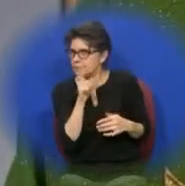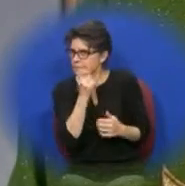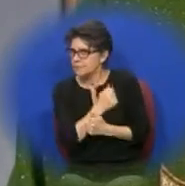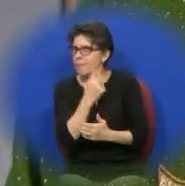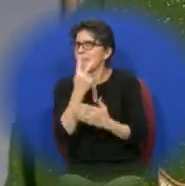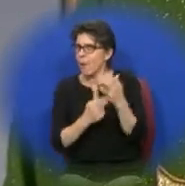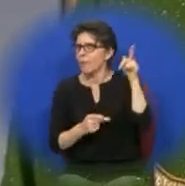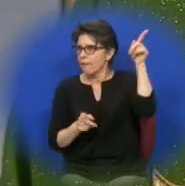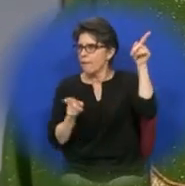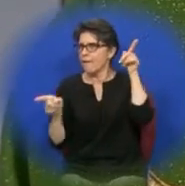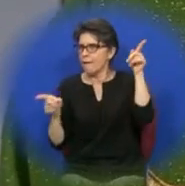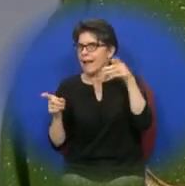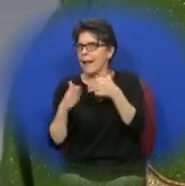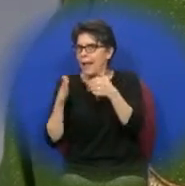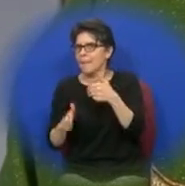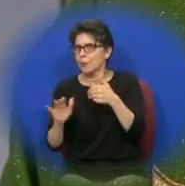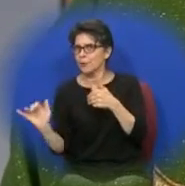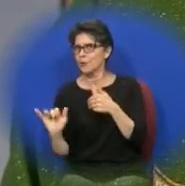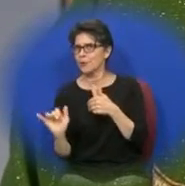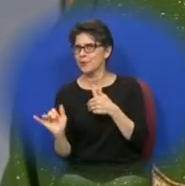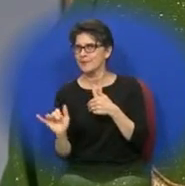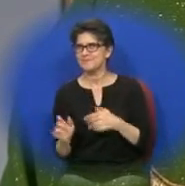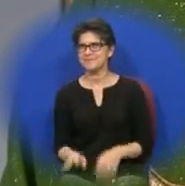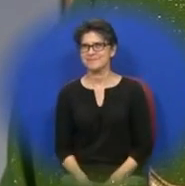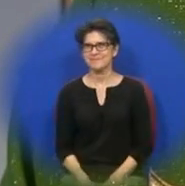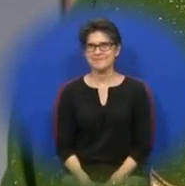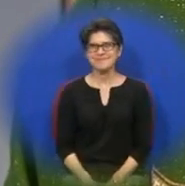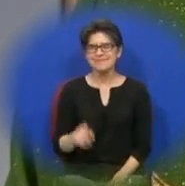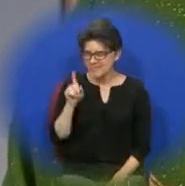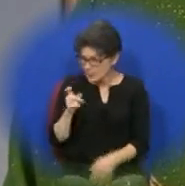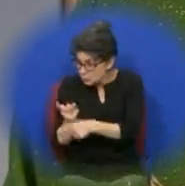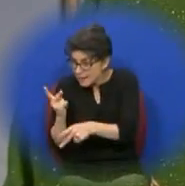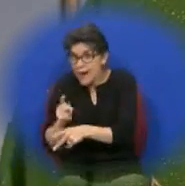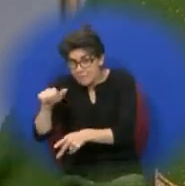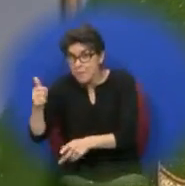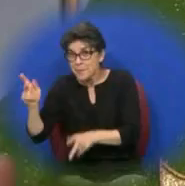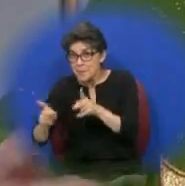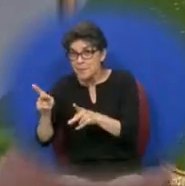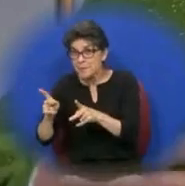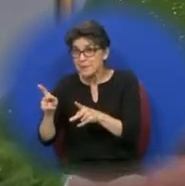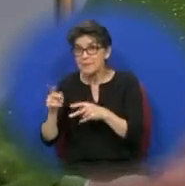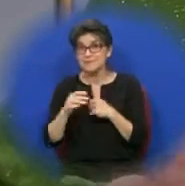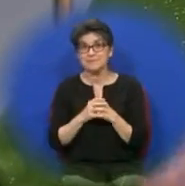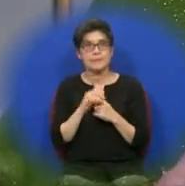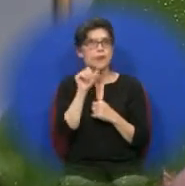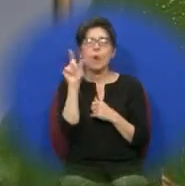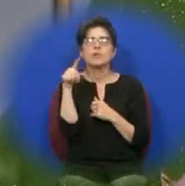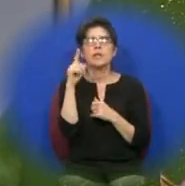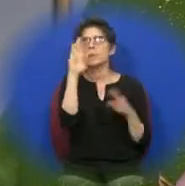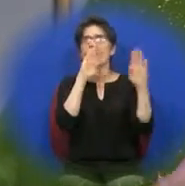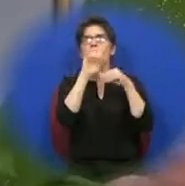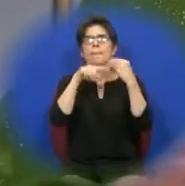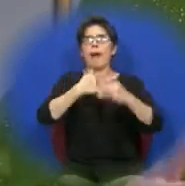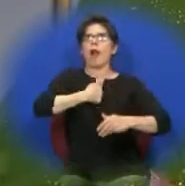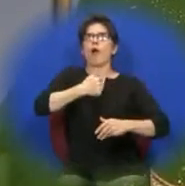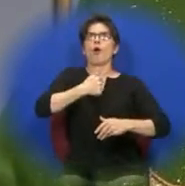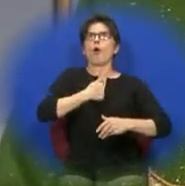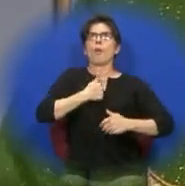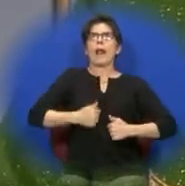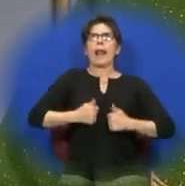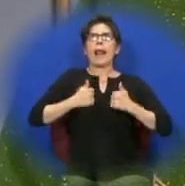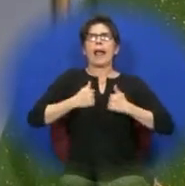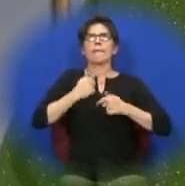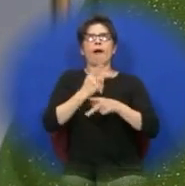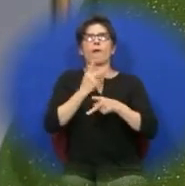able to reach out in greater and greater attention and care for other people, not again just worrying about our own kingdoms and our